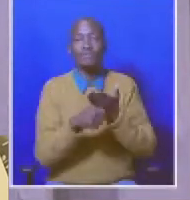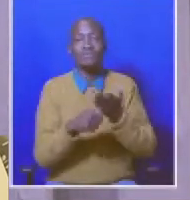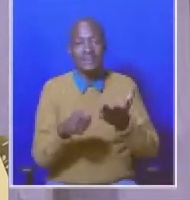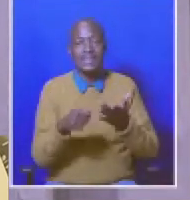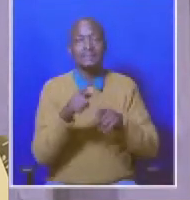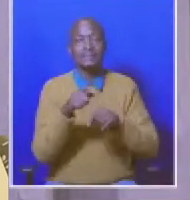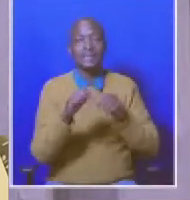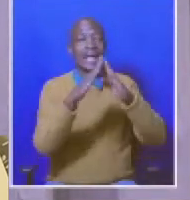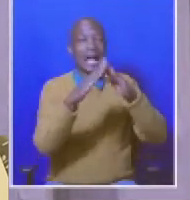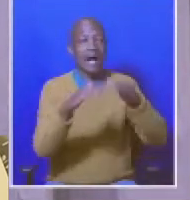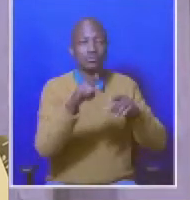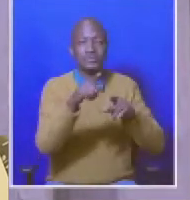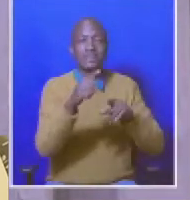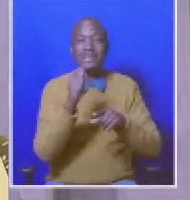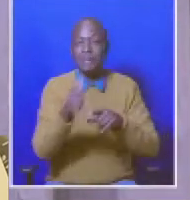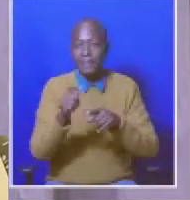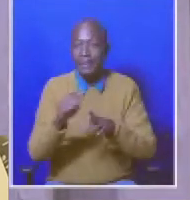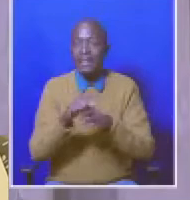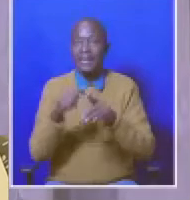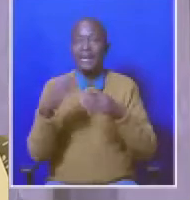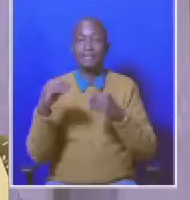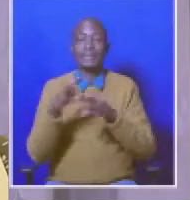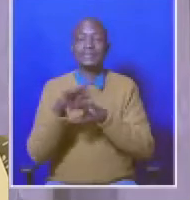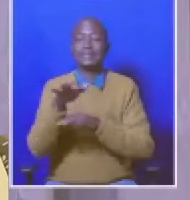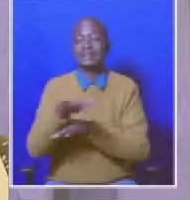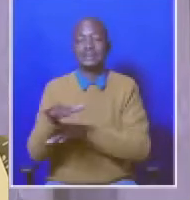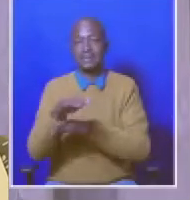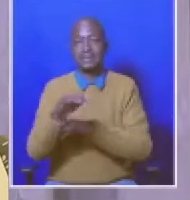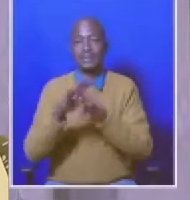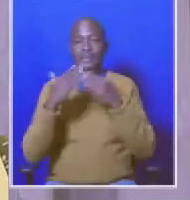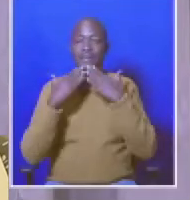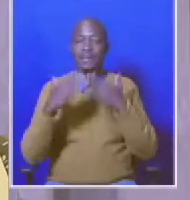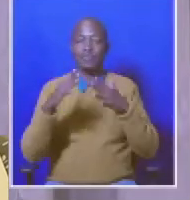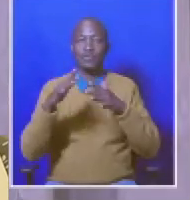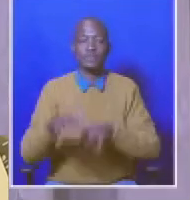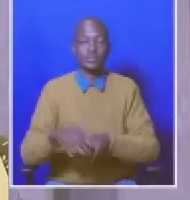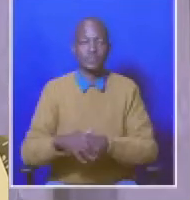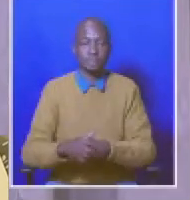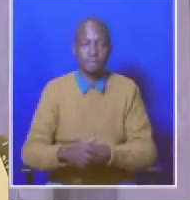households, and also businesses in their areas. Thank you very much, Chairperson.